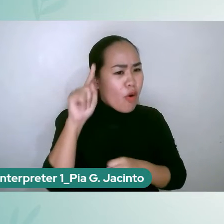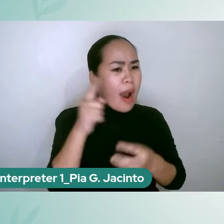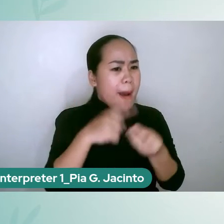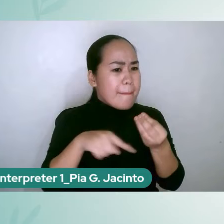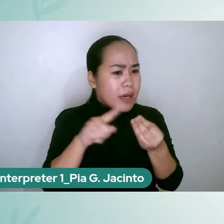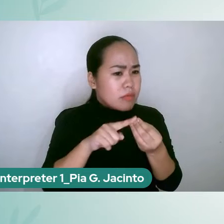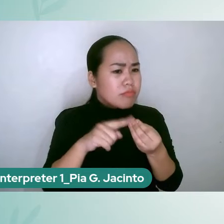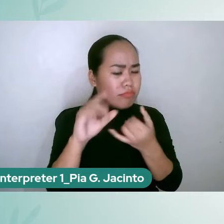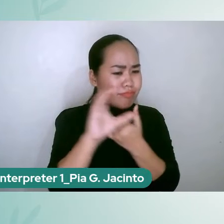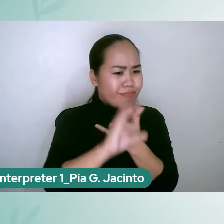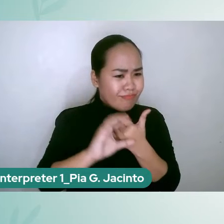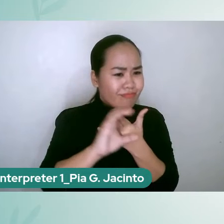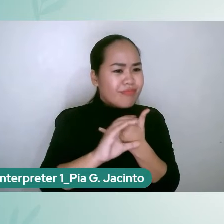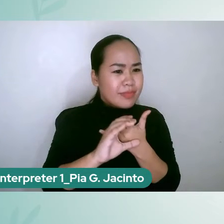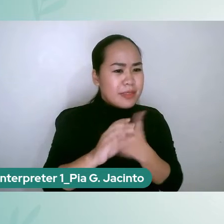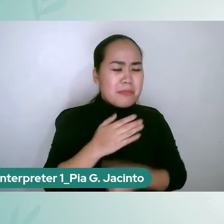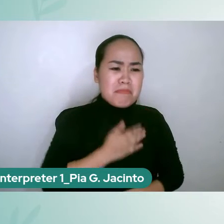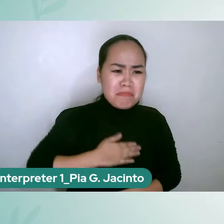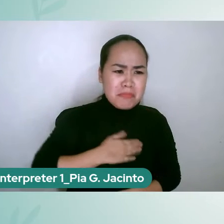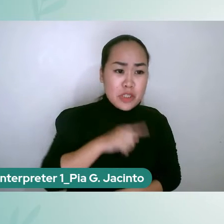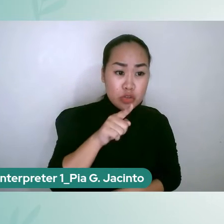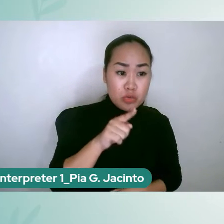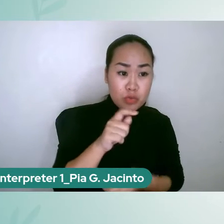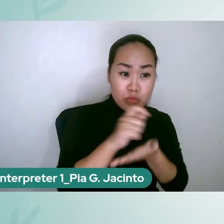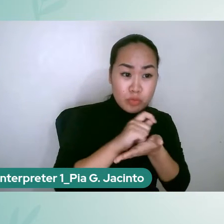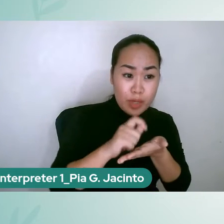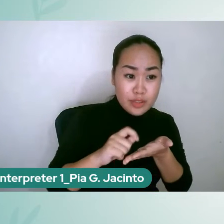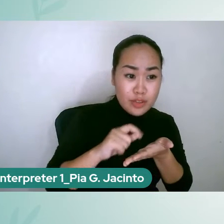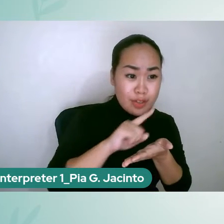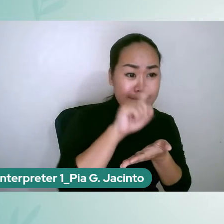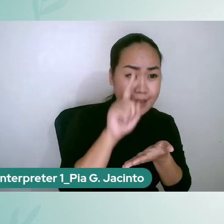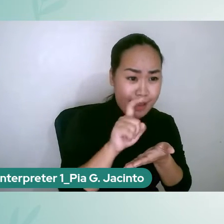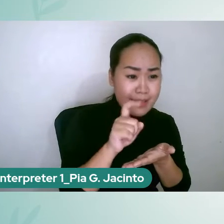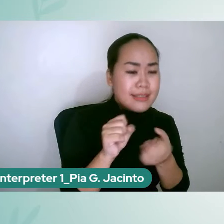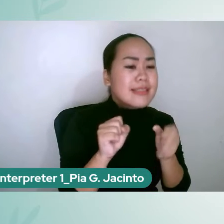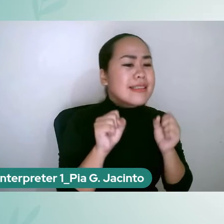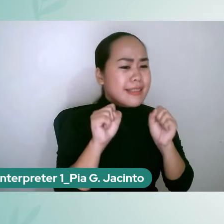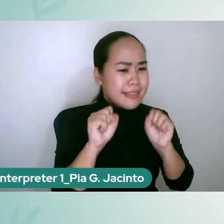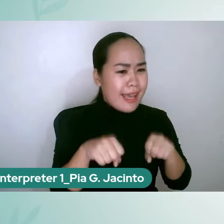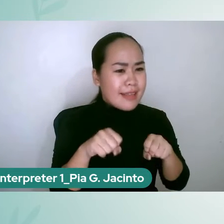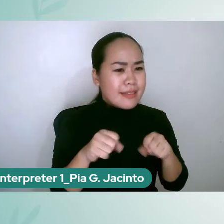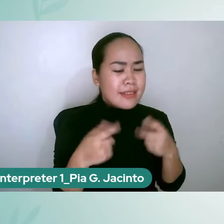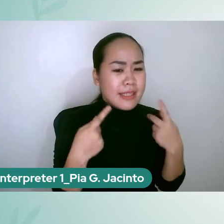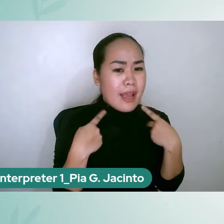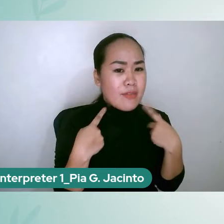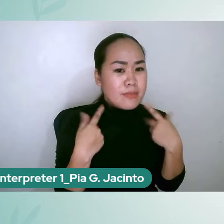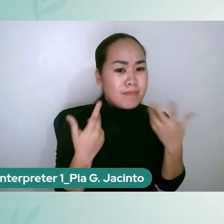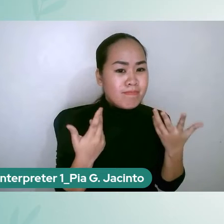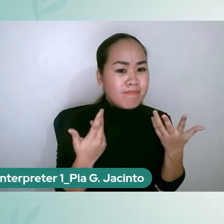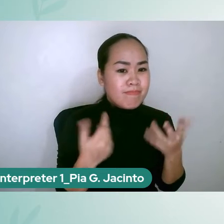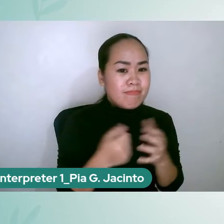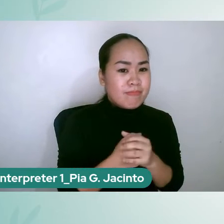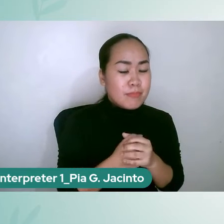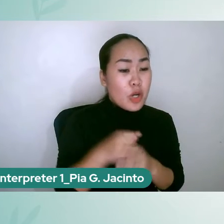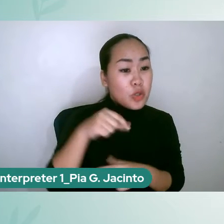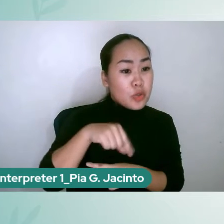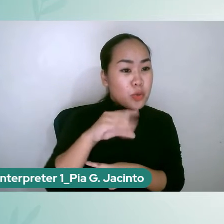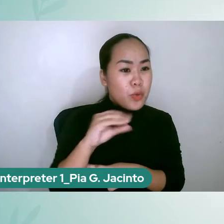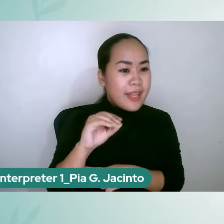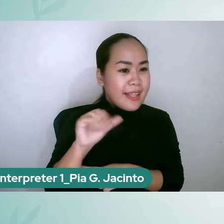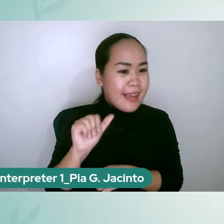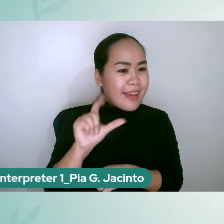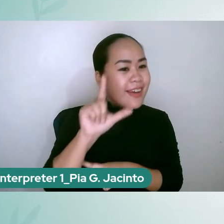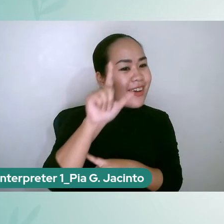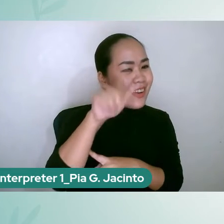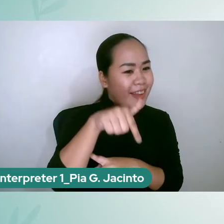cancer. So make sure to write down your questions on a sheet of paper, as we will be having a Q&A portion later.